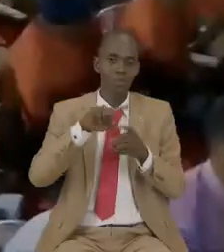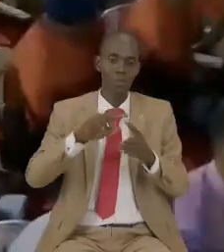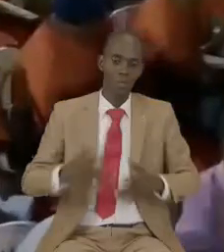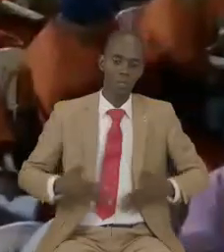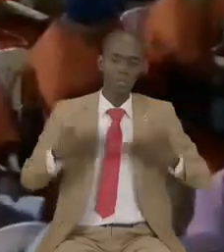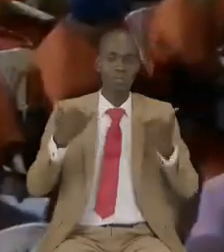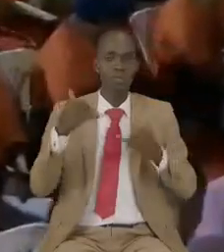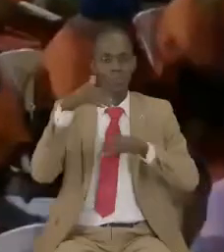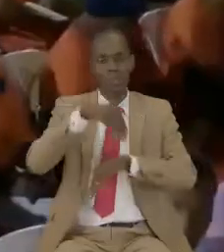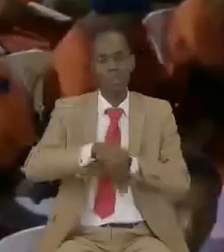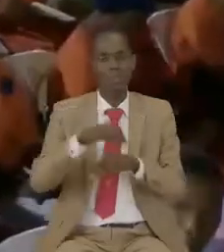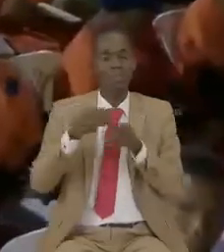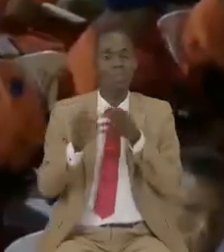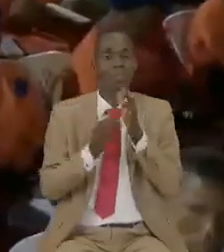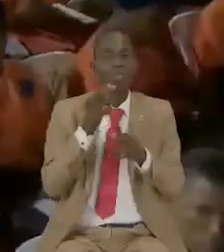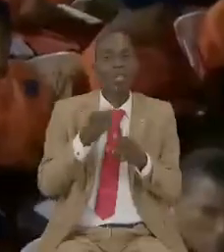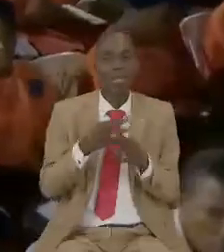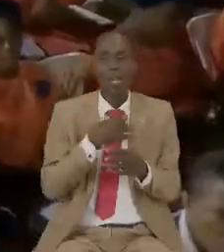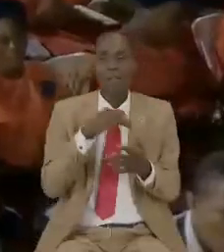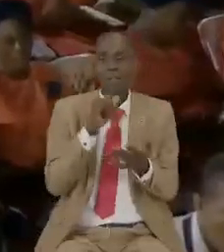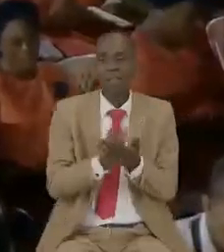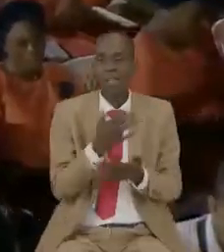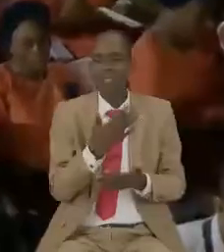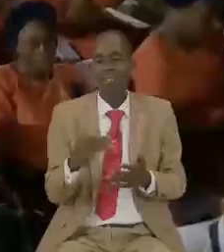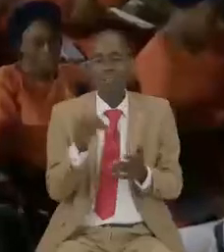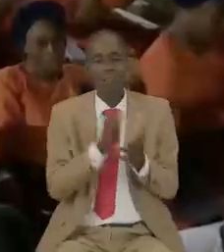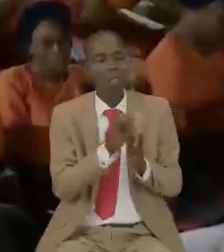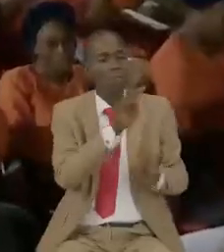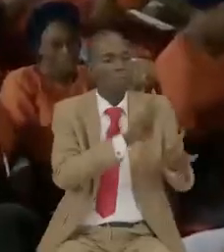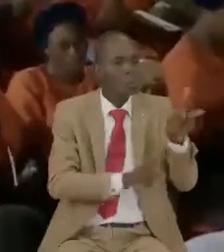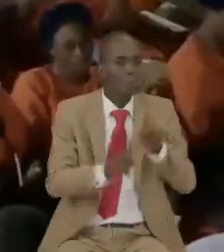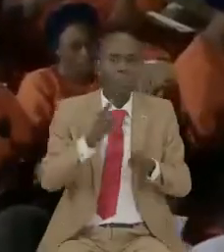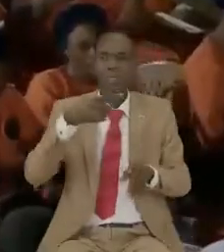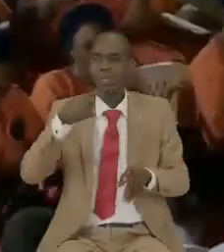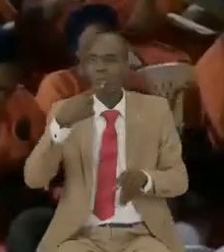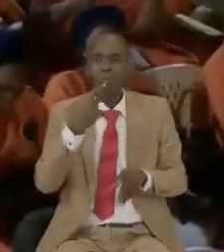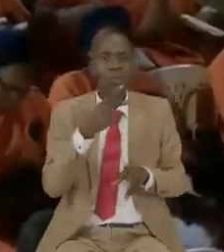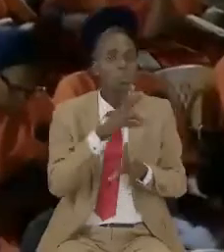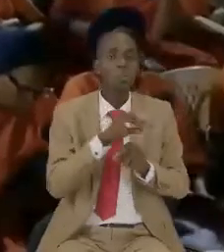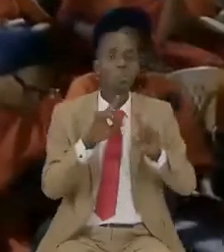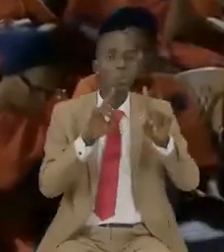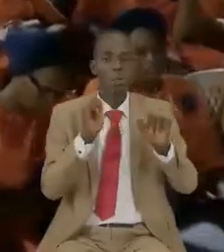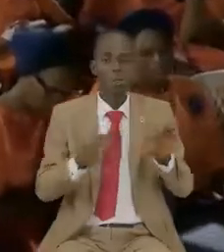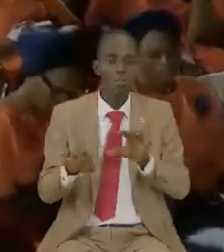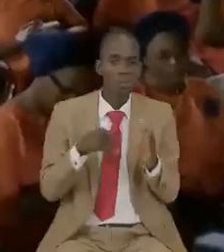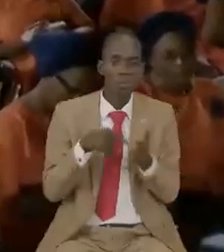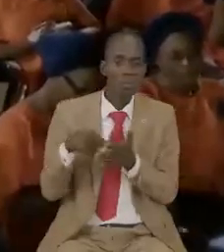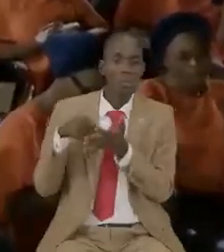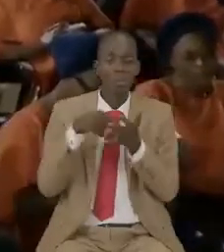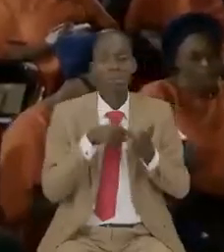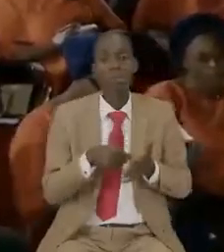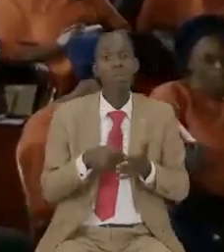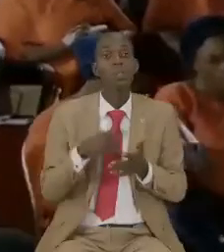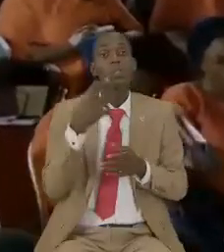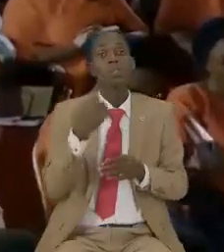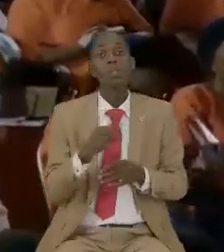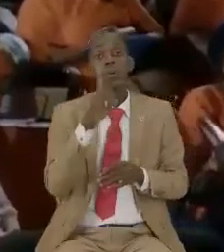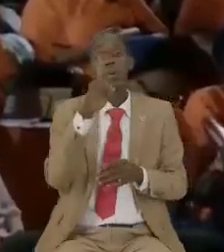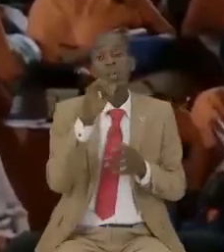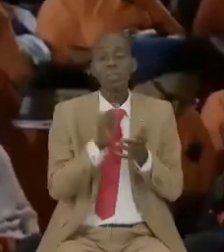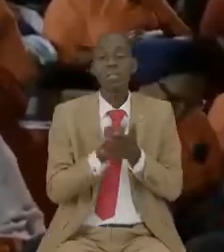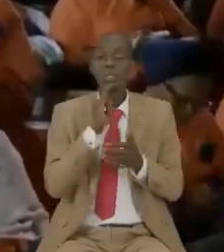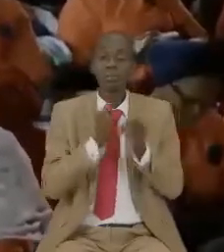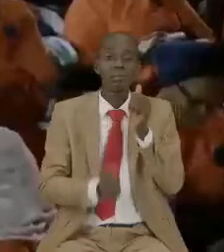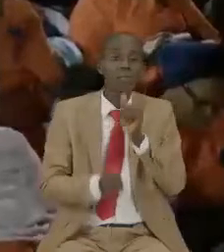tonight. That thing people said, no man can do this, the one that is greater than